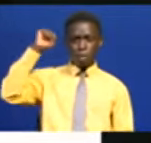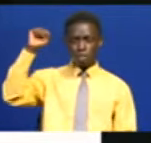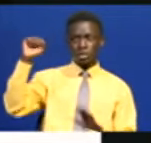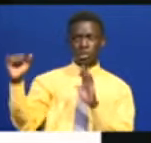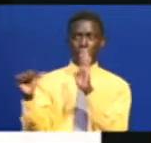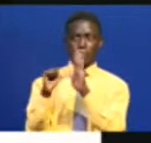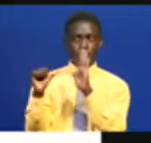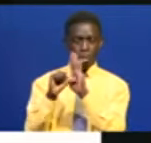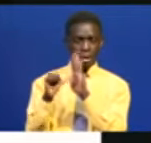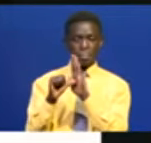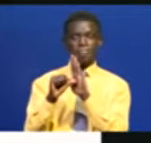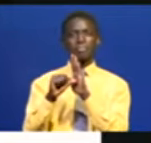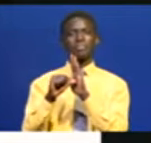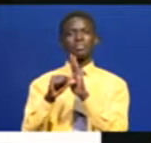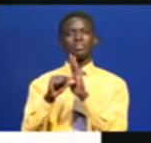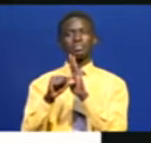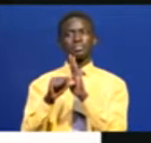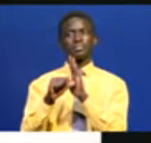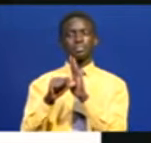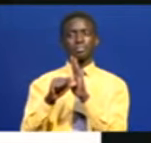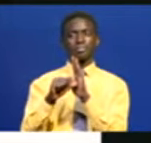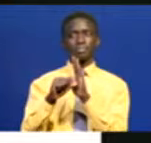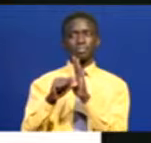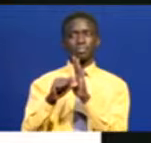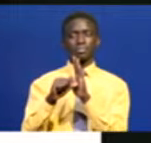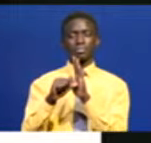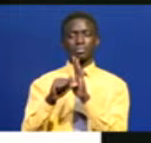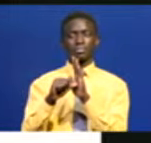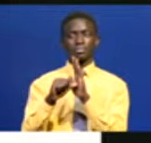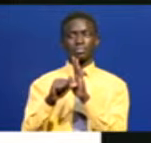political problems was the